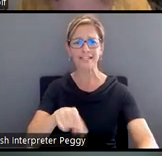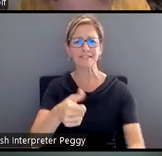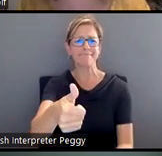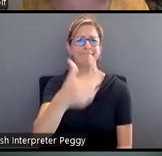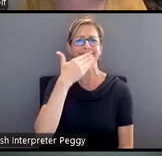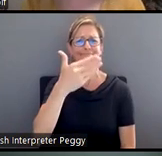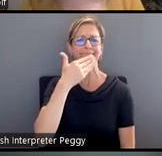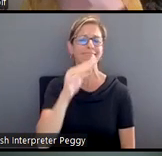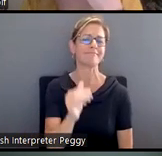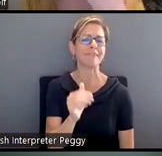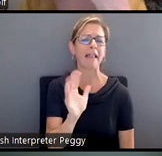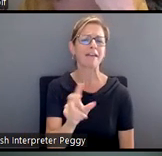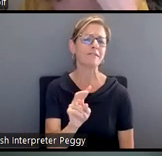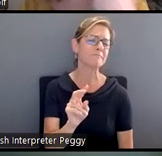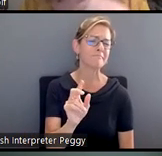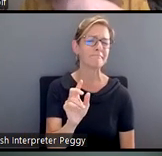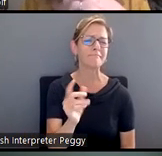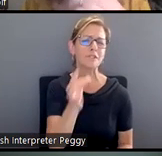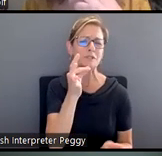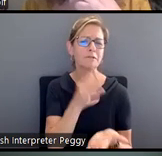it another few seconds.